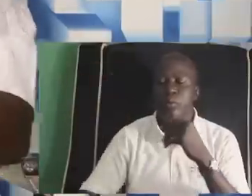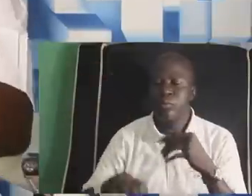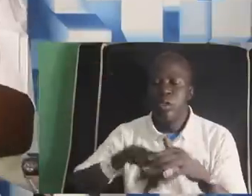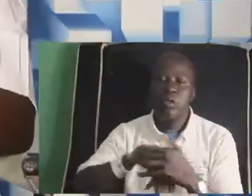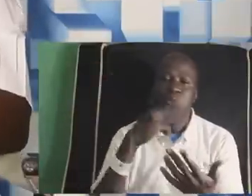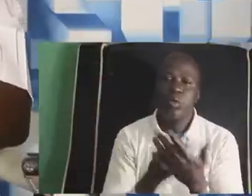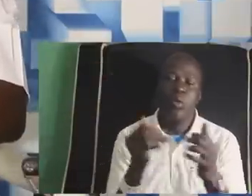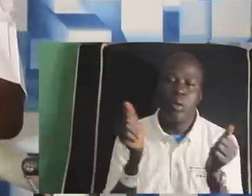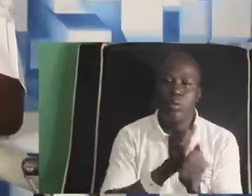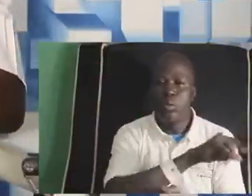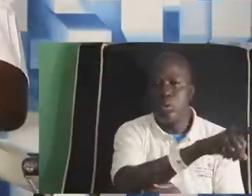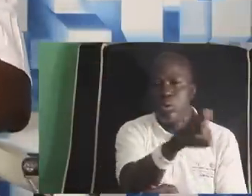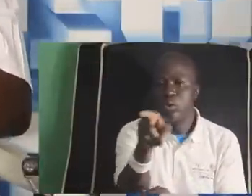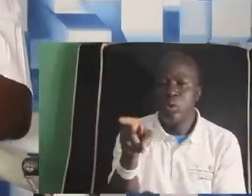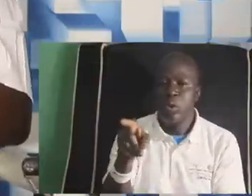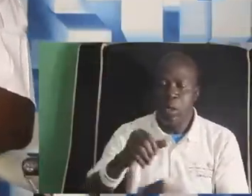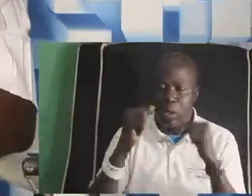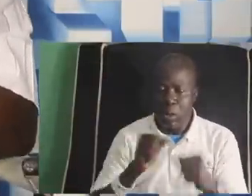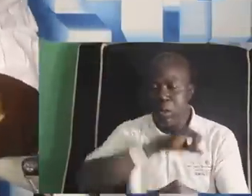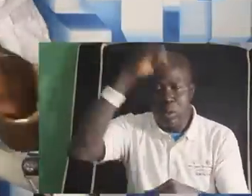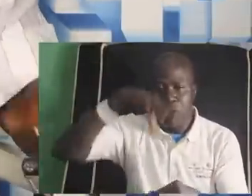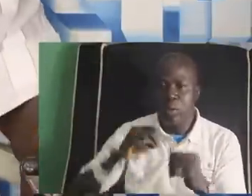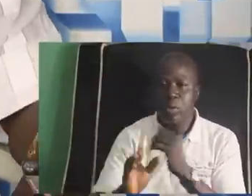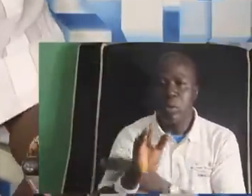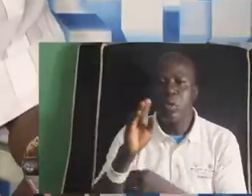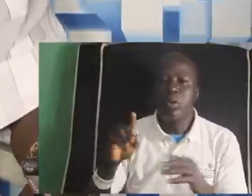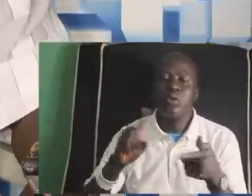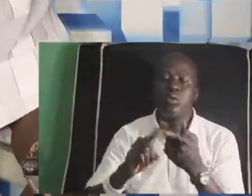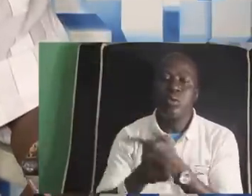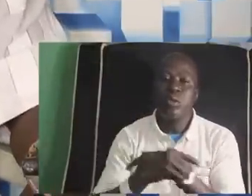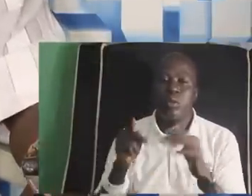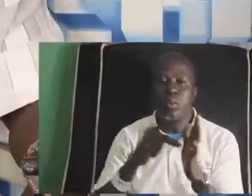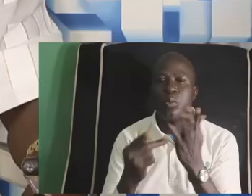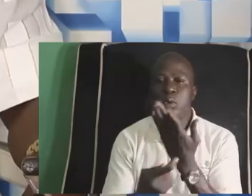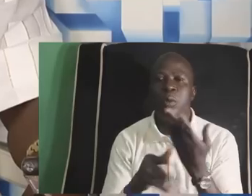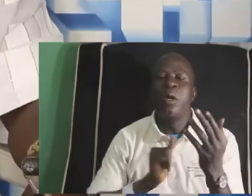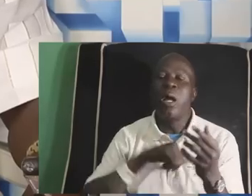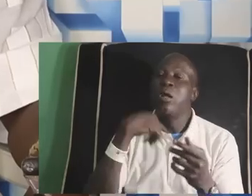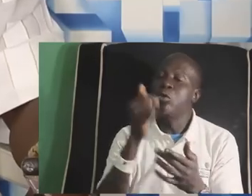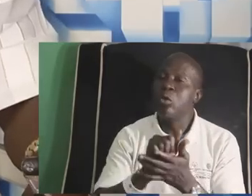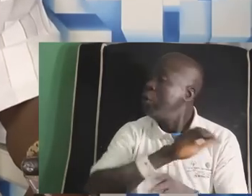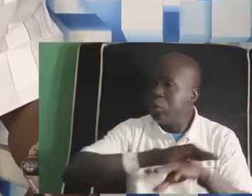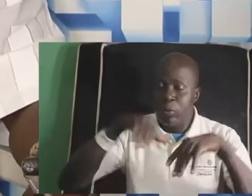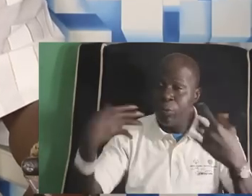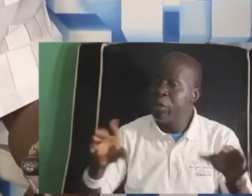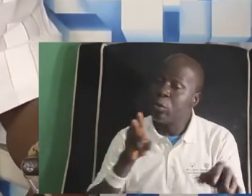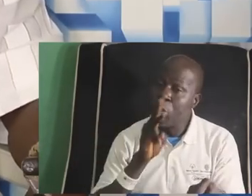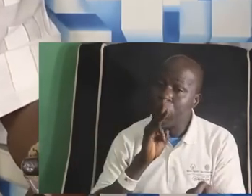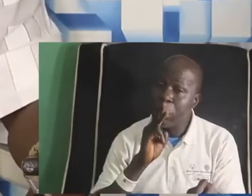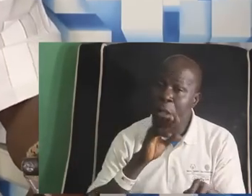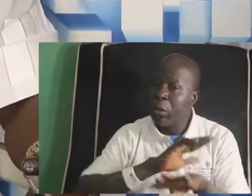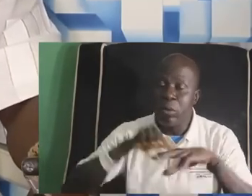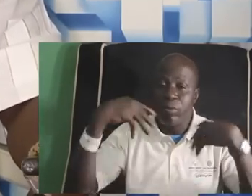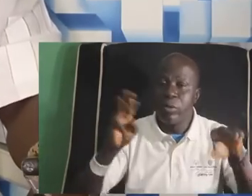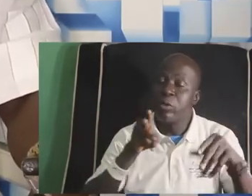Yo le dara fun. Ah, it is well with agbara you. By grace of God. Ade te ni mo so fun e. This program I've told Man you. Ma lo mi yen tan. Don't finish the water. Ma lo mi